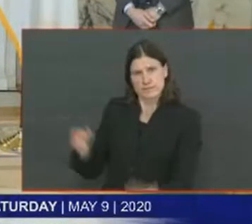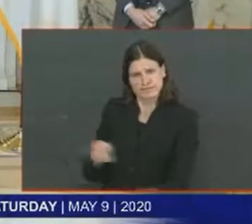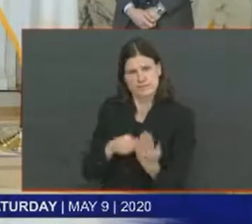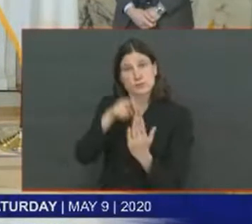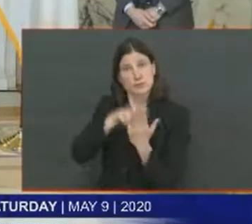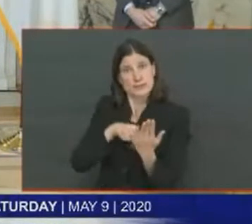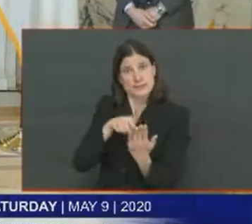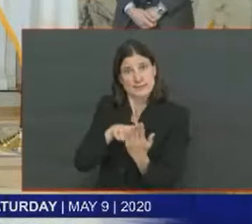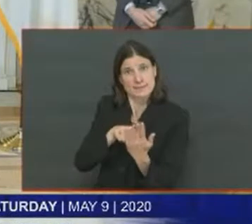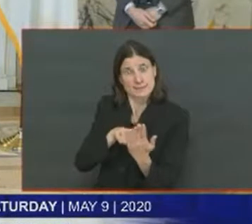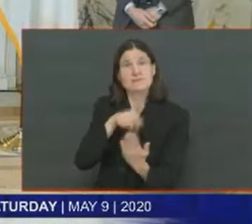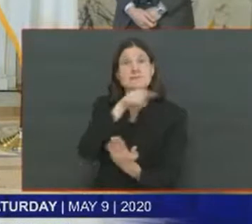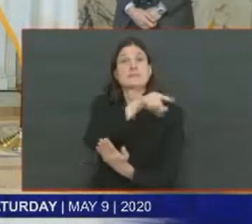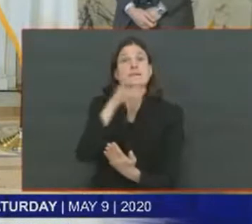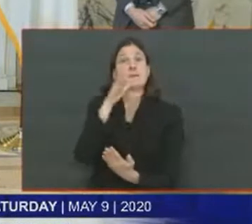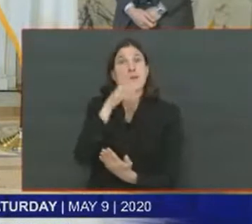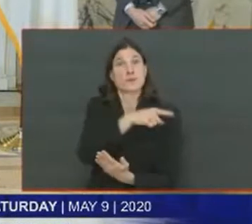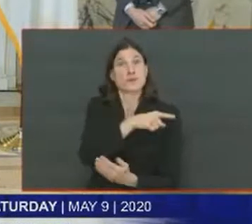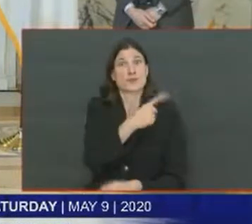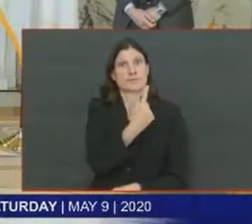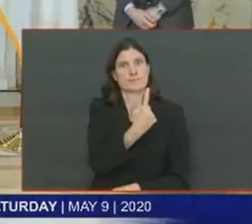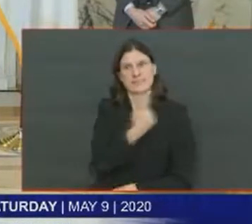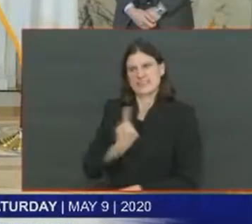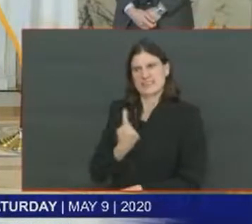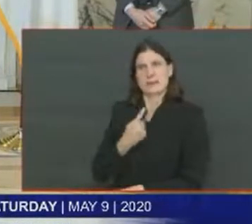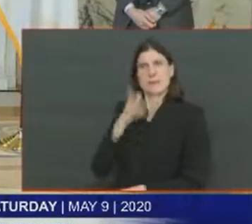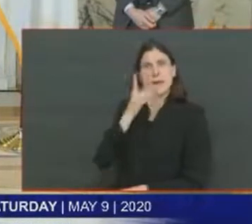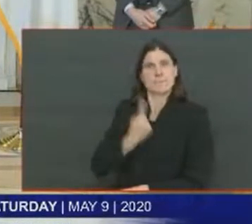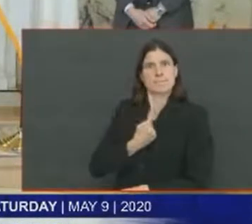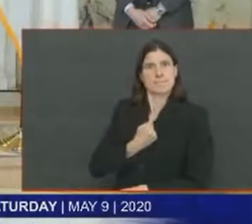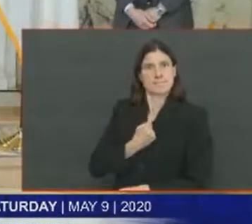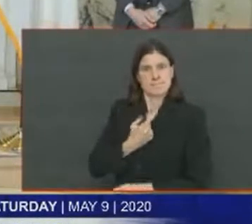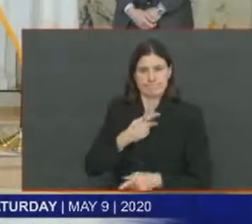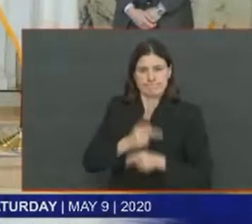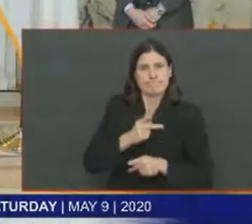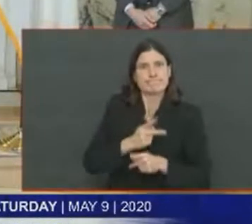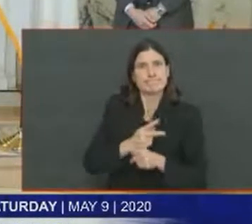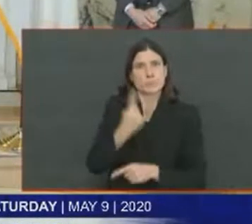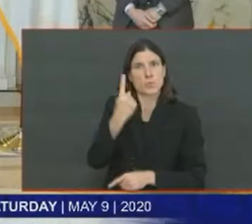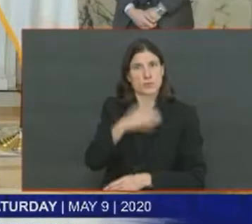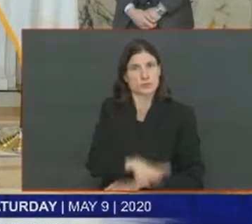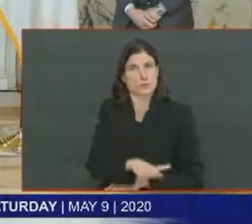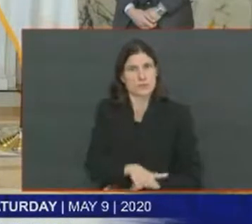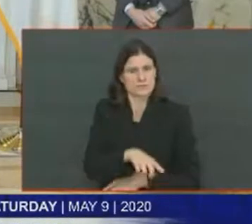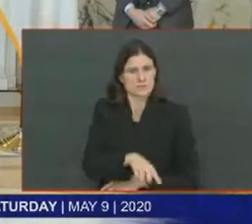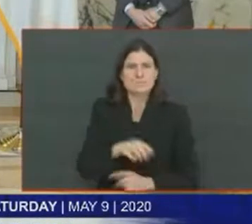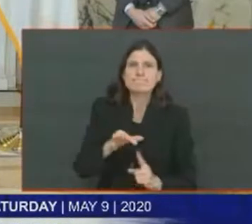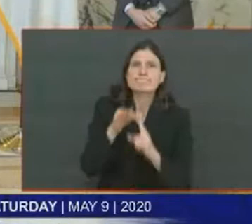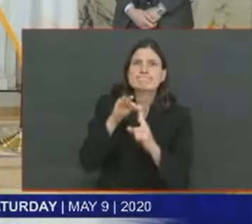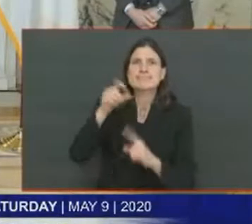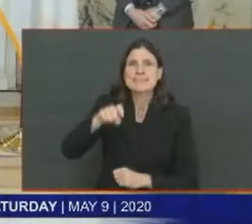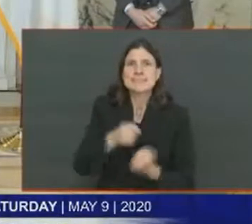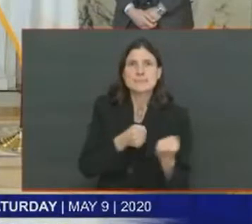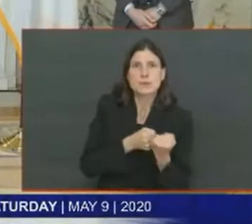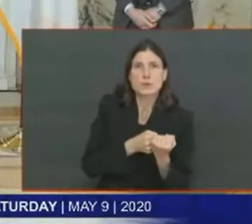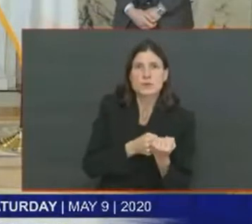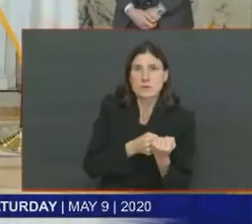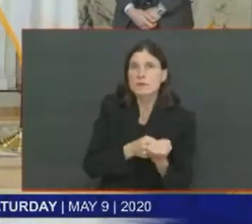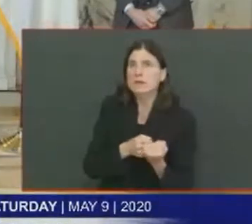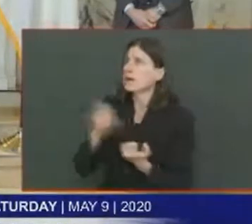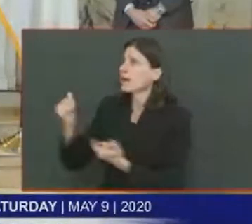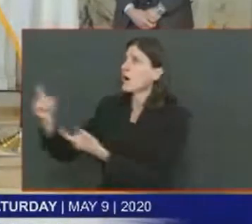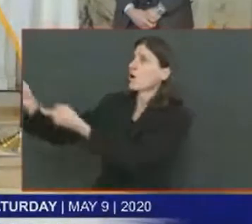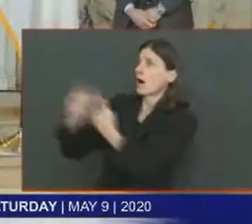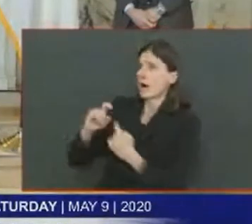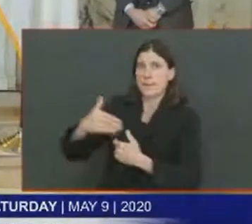shopping. Now, because of you, I have everything I need. So thank you. And to those of you who haven't